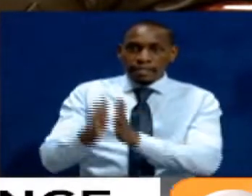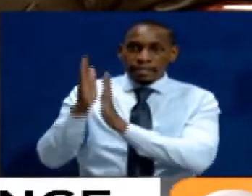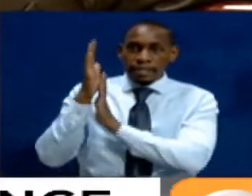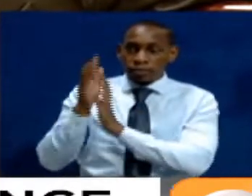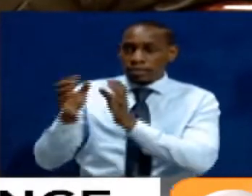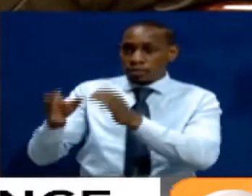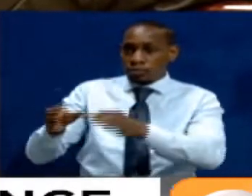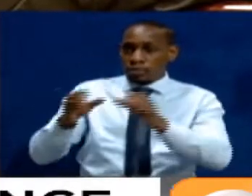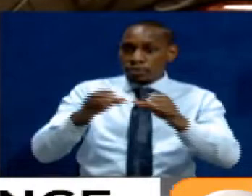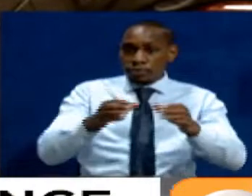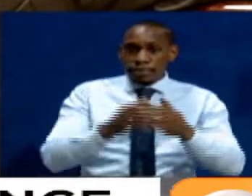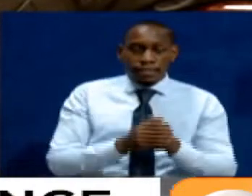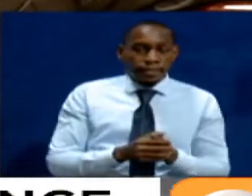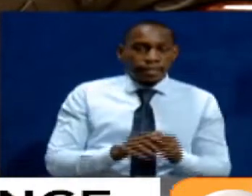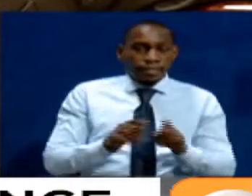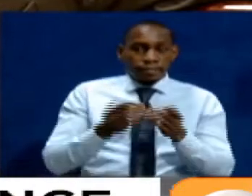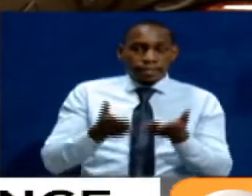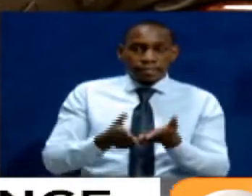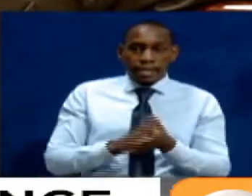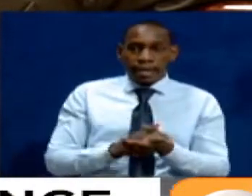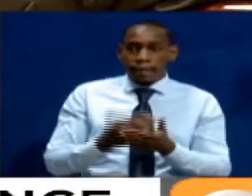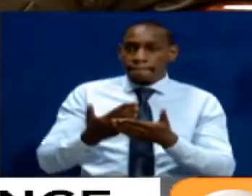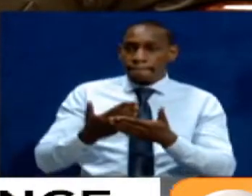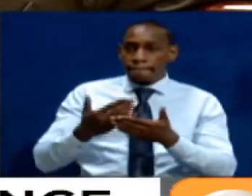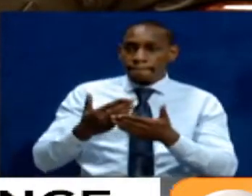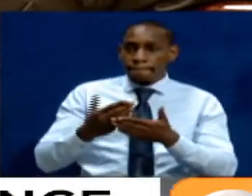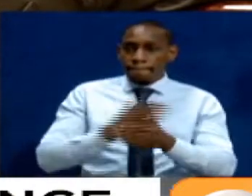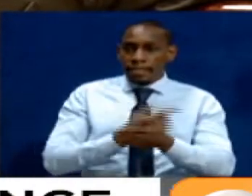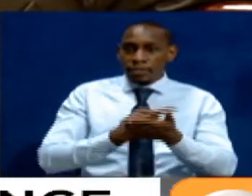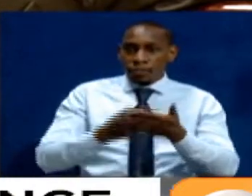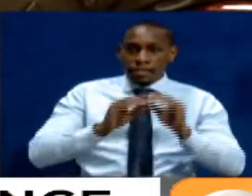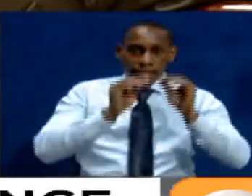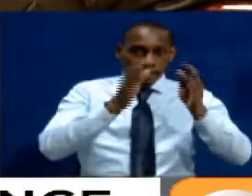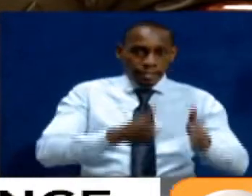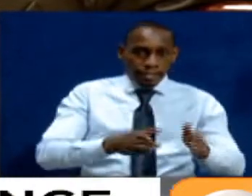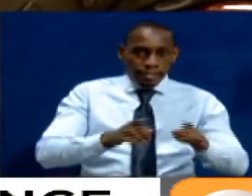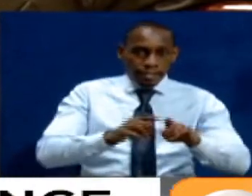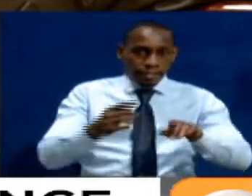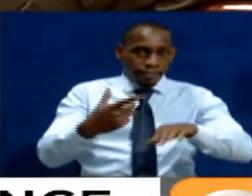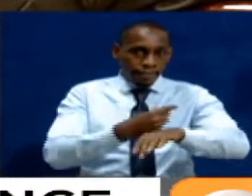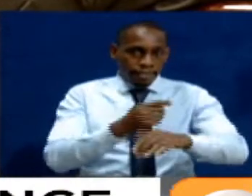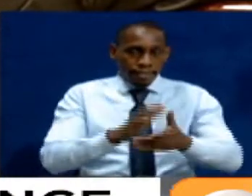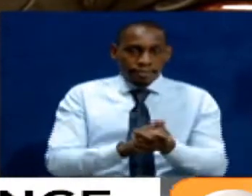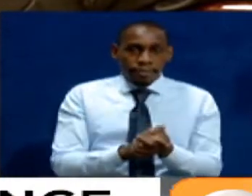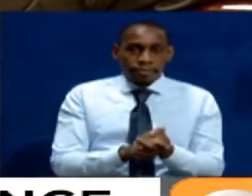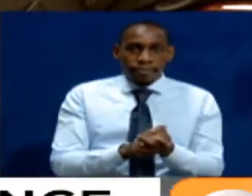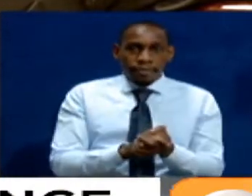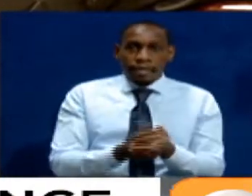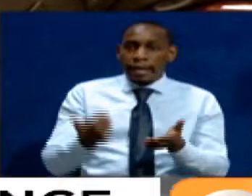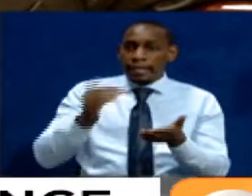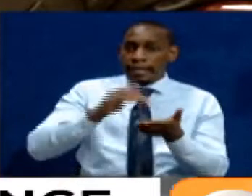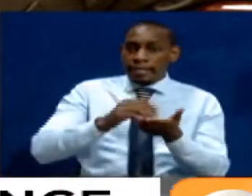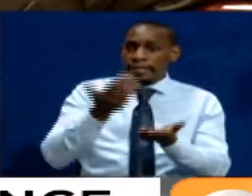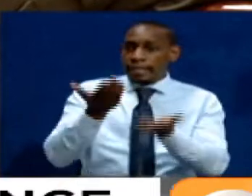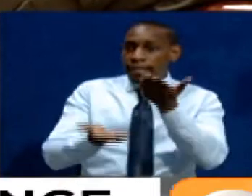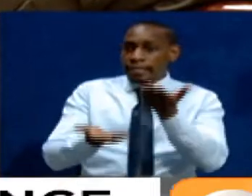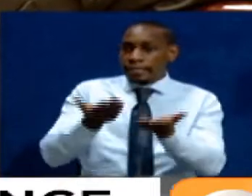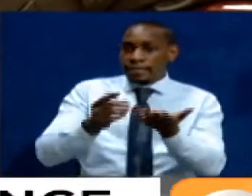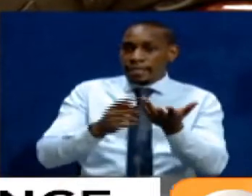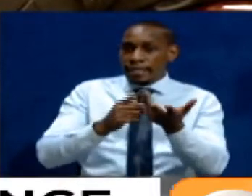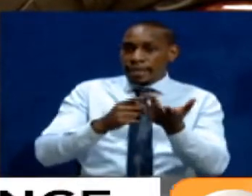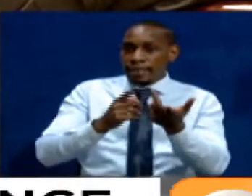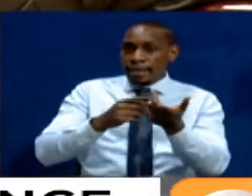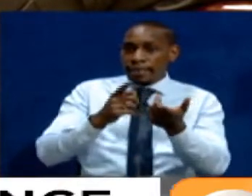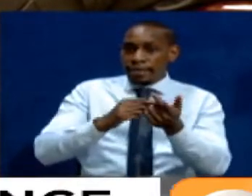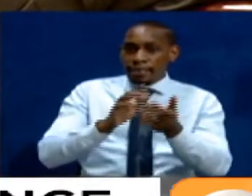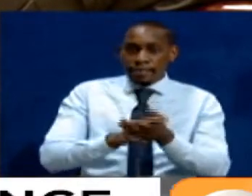security forces. And now, last week, when we got about teachers and they are being vaccinated within posts, again, estimated number